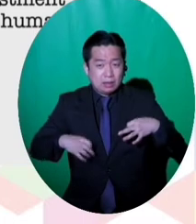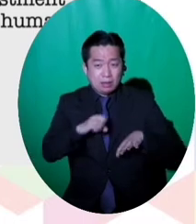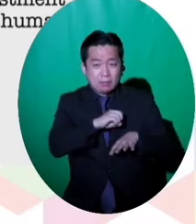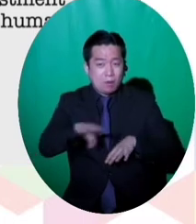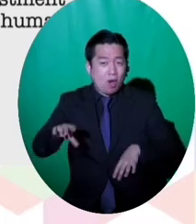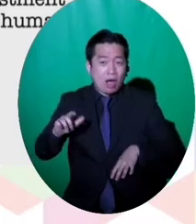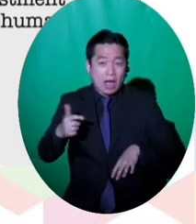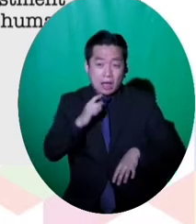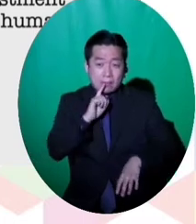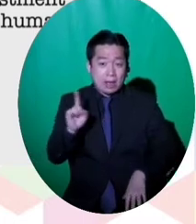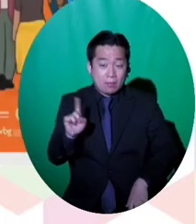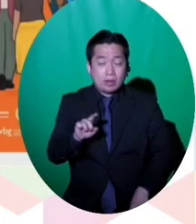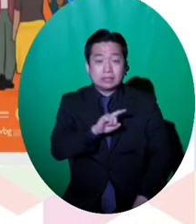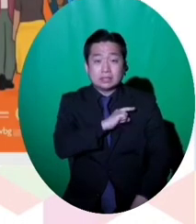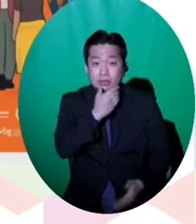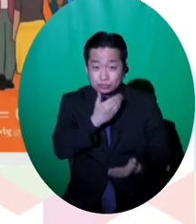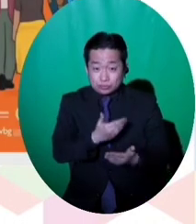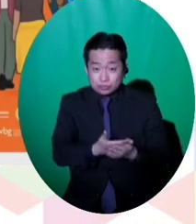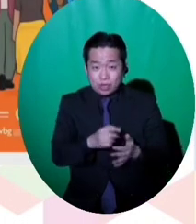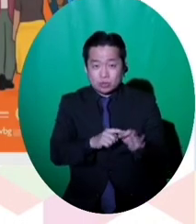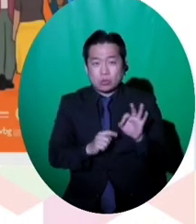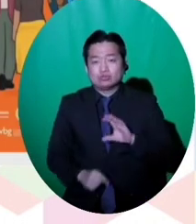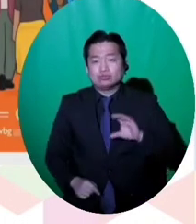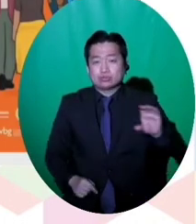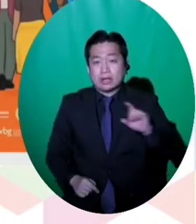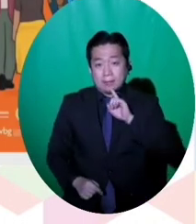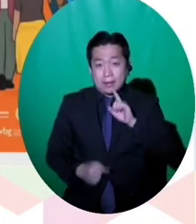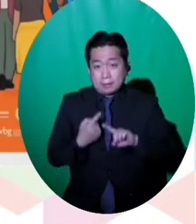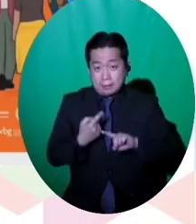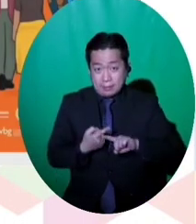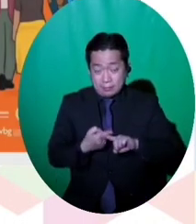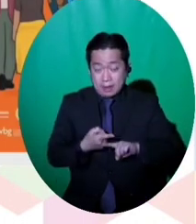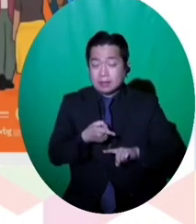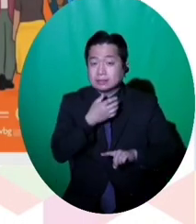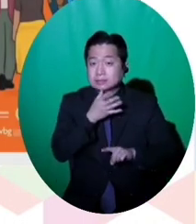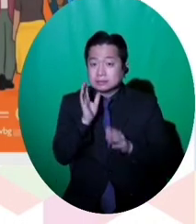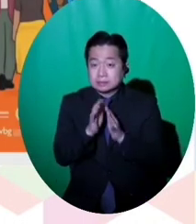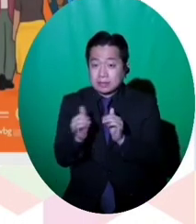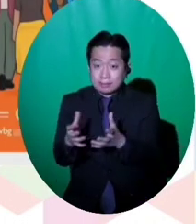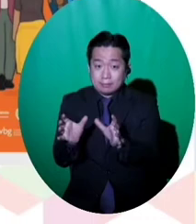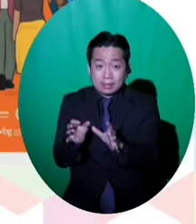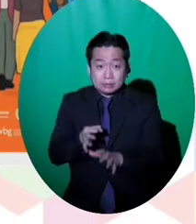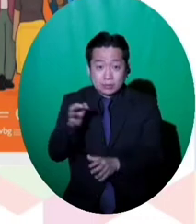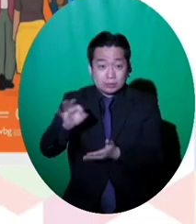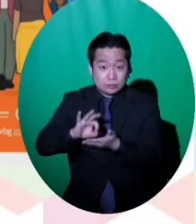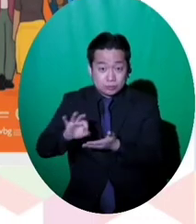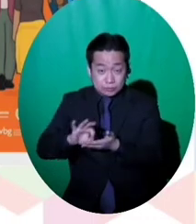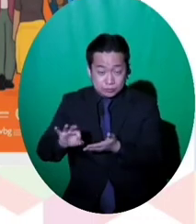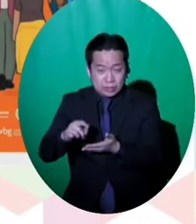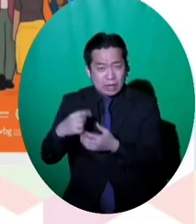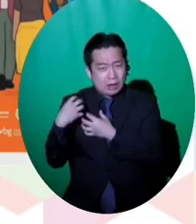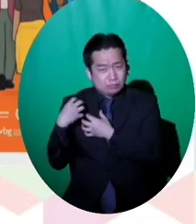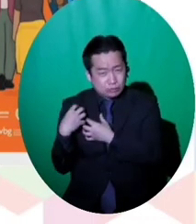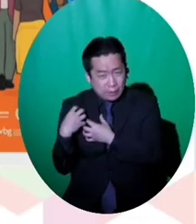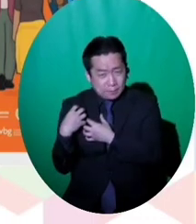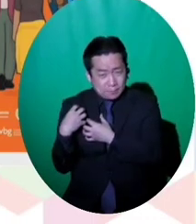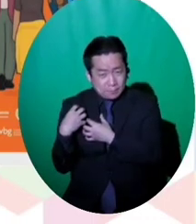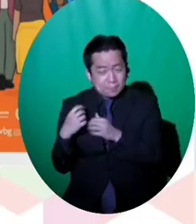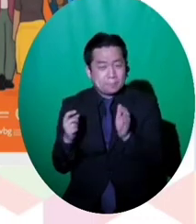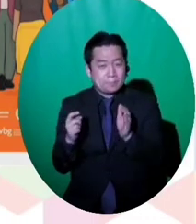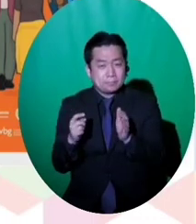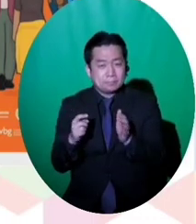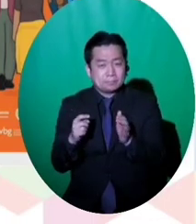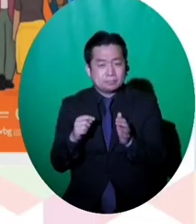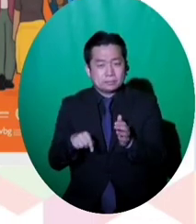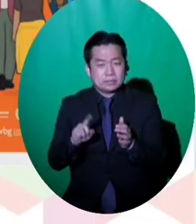human capital. So I'm going to end with a few useful resources to connect you if you're interested with what I